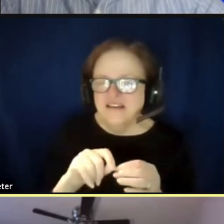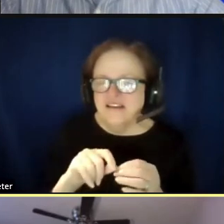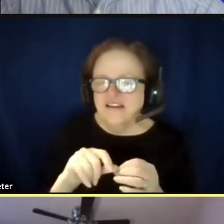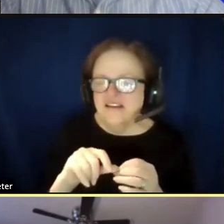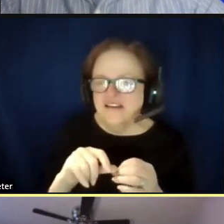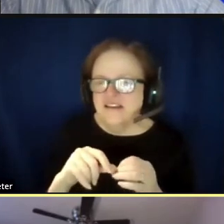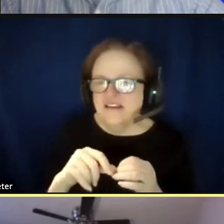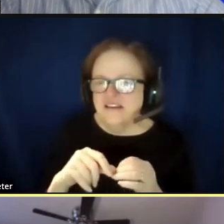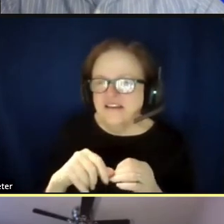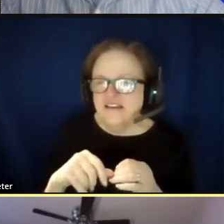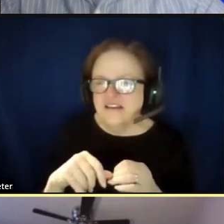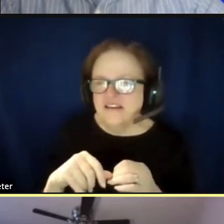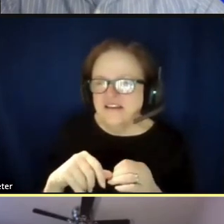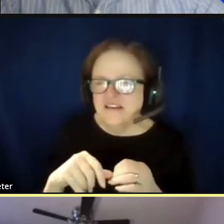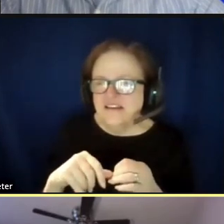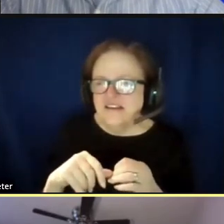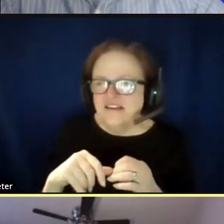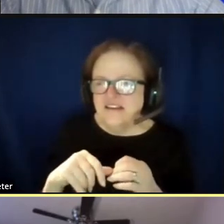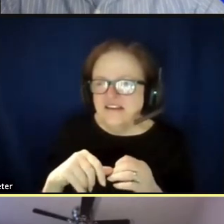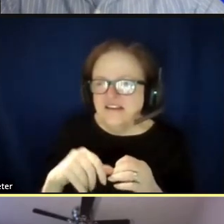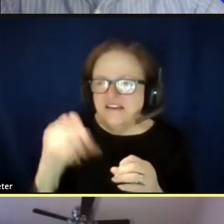Have there been opportunities?